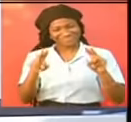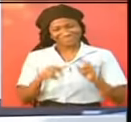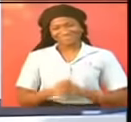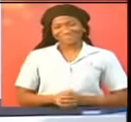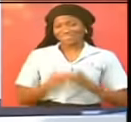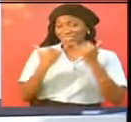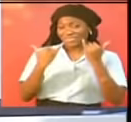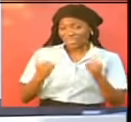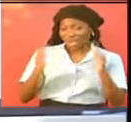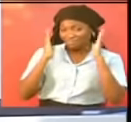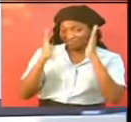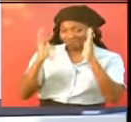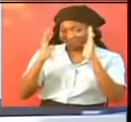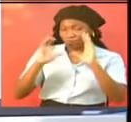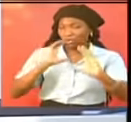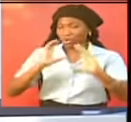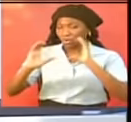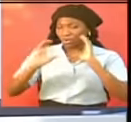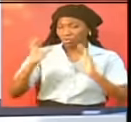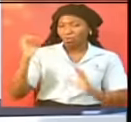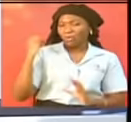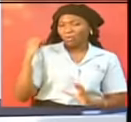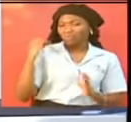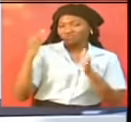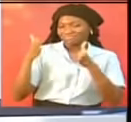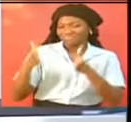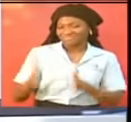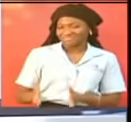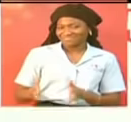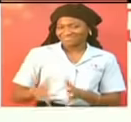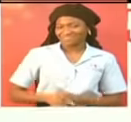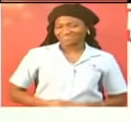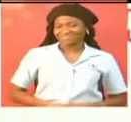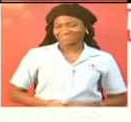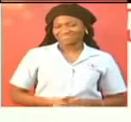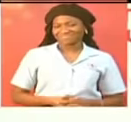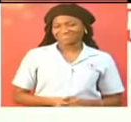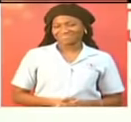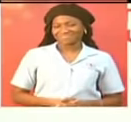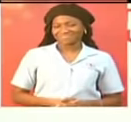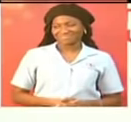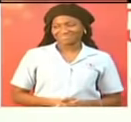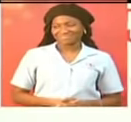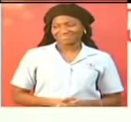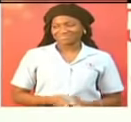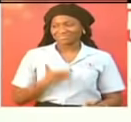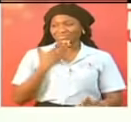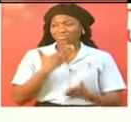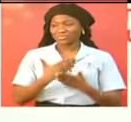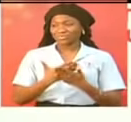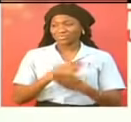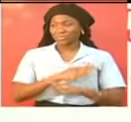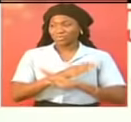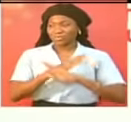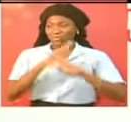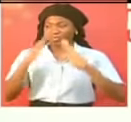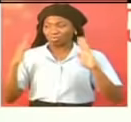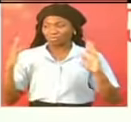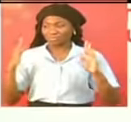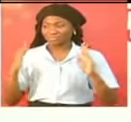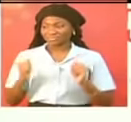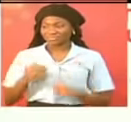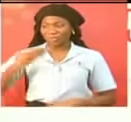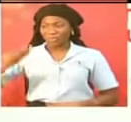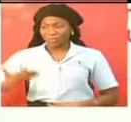Corporate Communications Officer at the Ministry of Health, Al Alexander. Good morning and welcome to the Ministry of